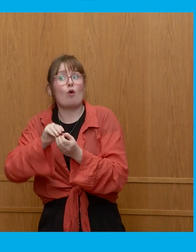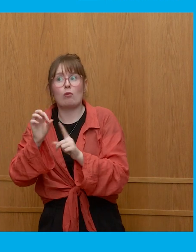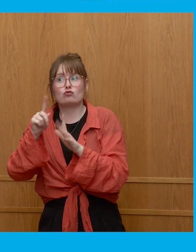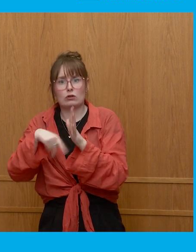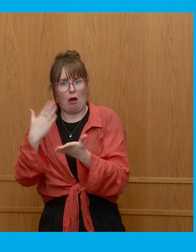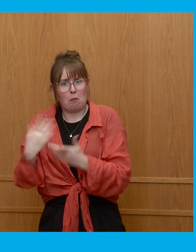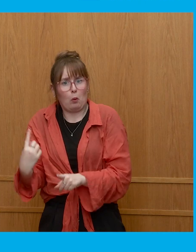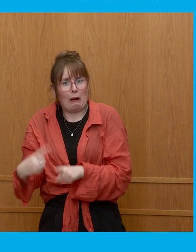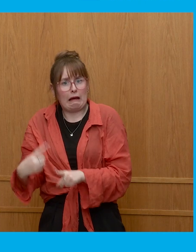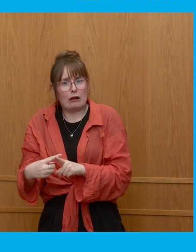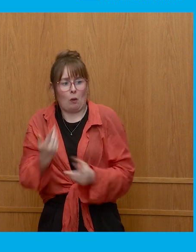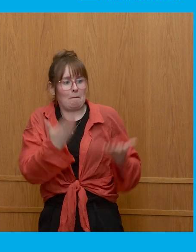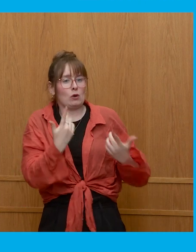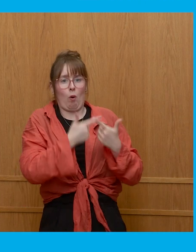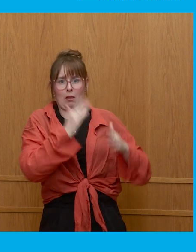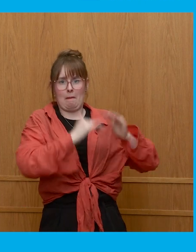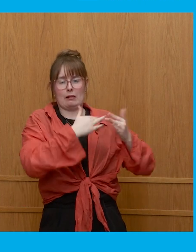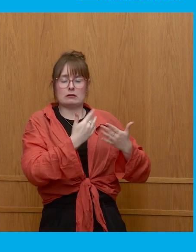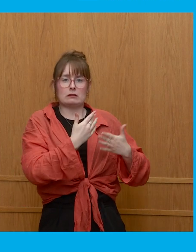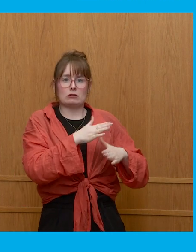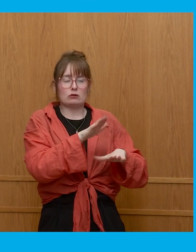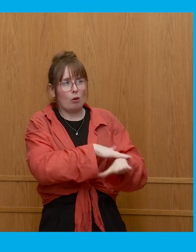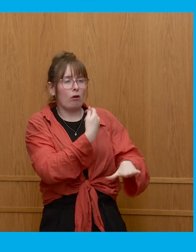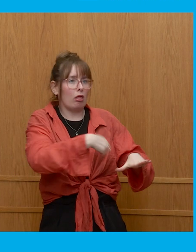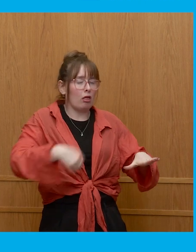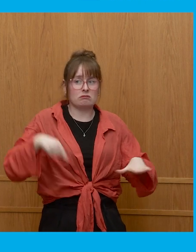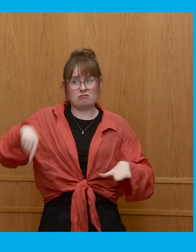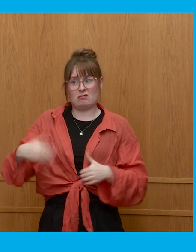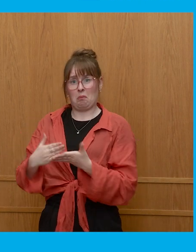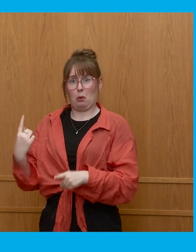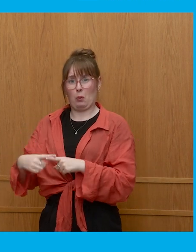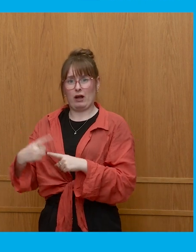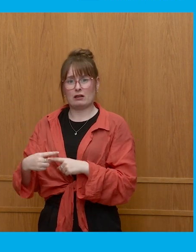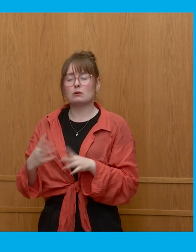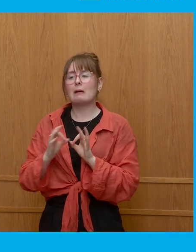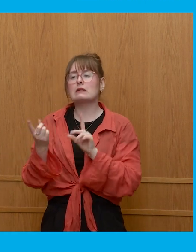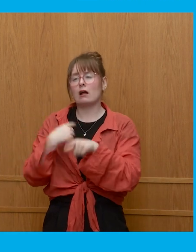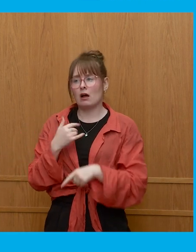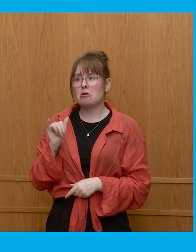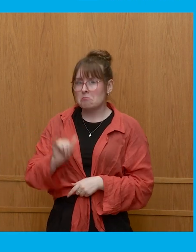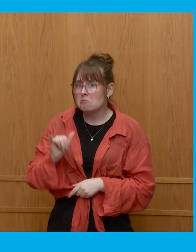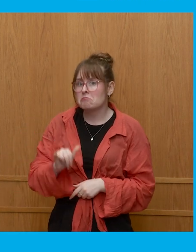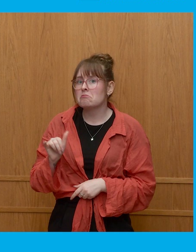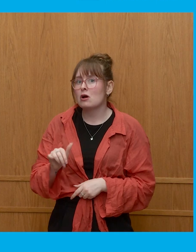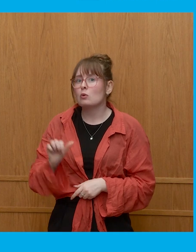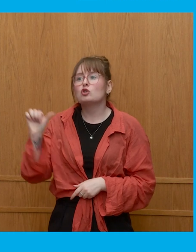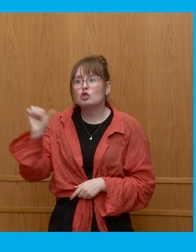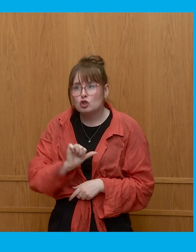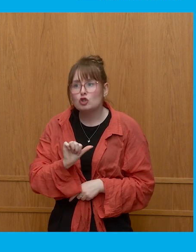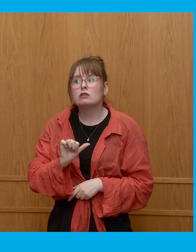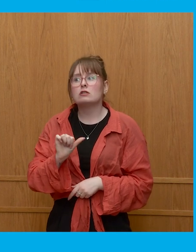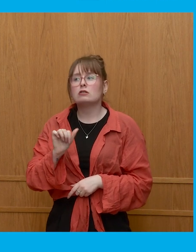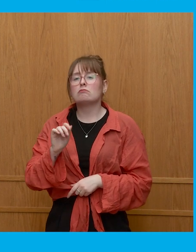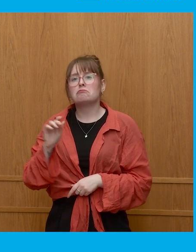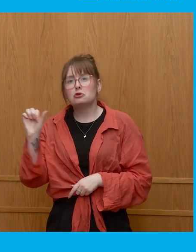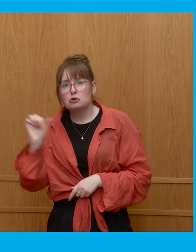from conception to site. I think it is. No, we were supposed to perform all